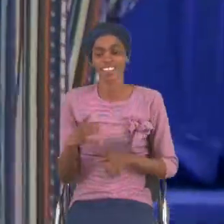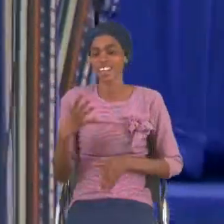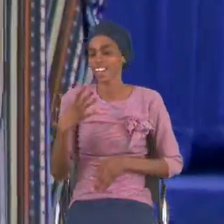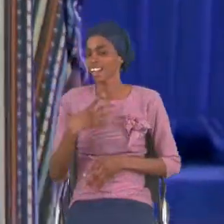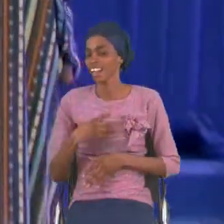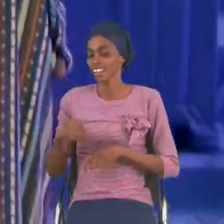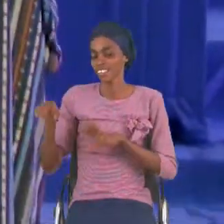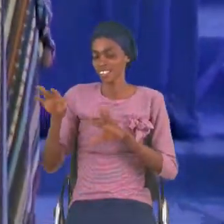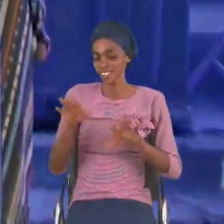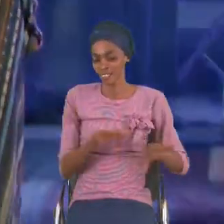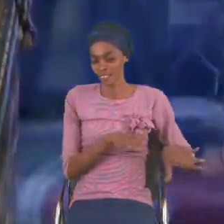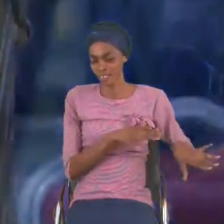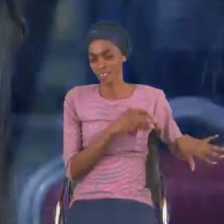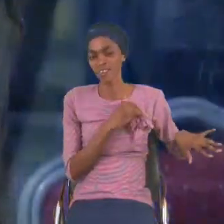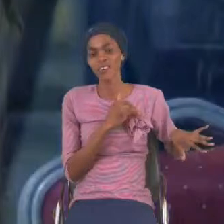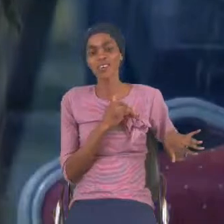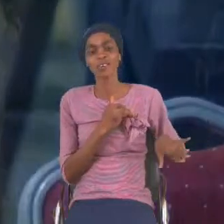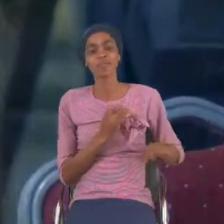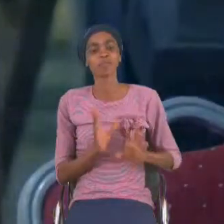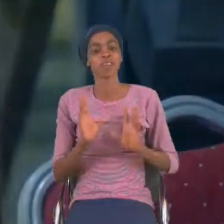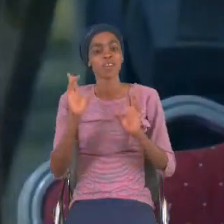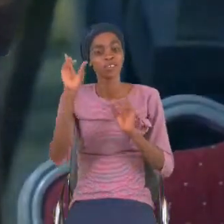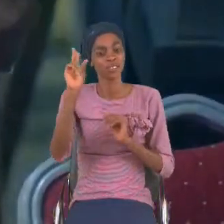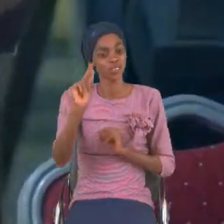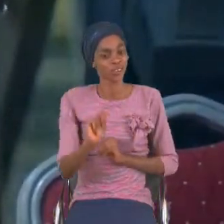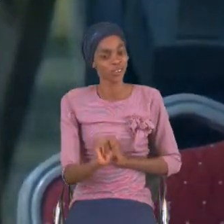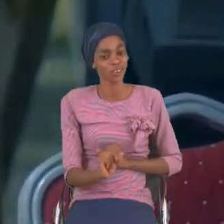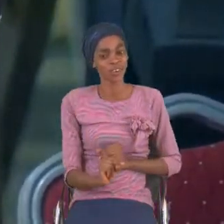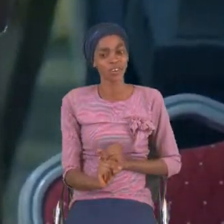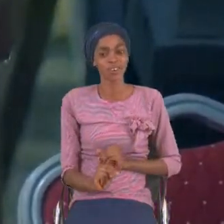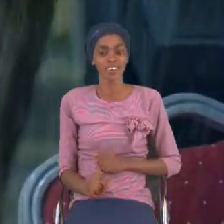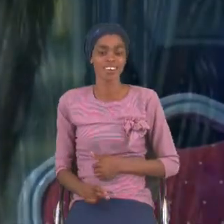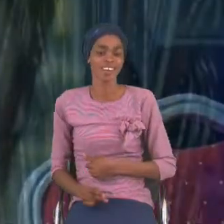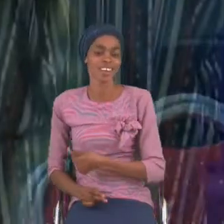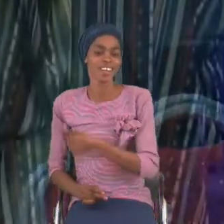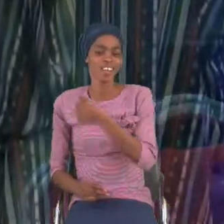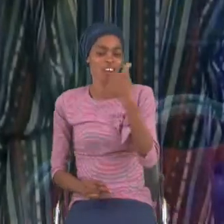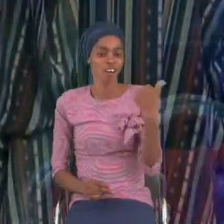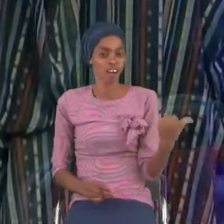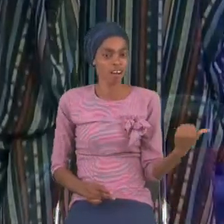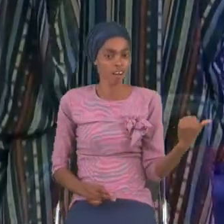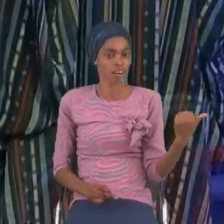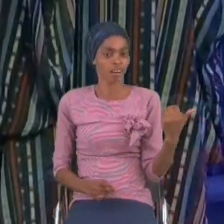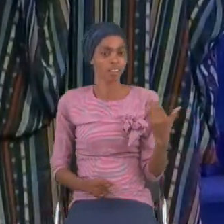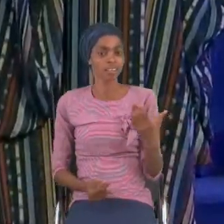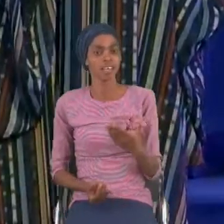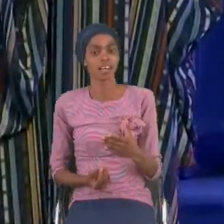white as snow. No other fount,